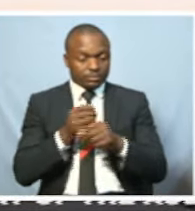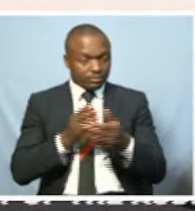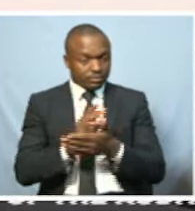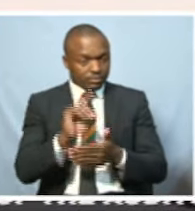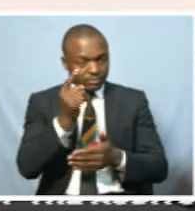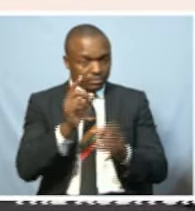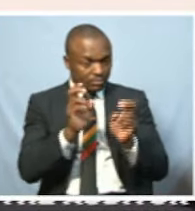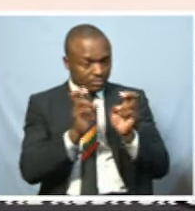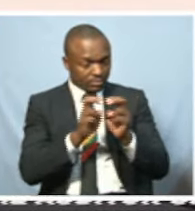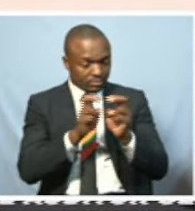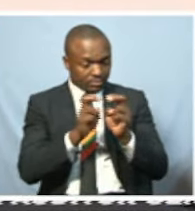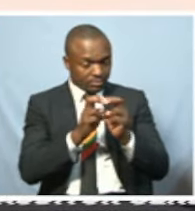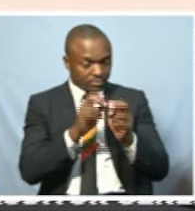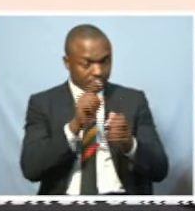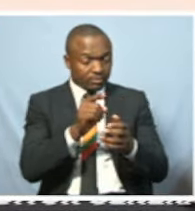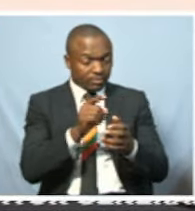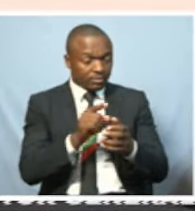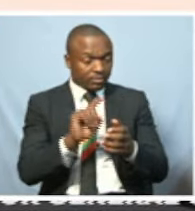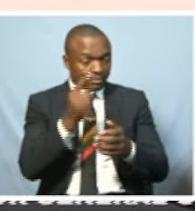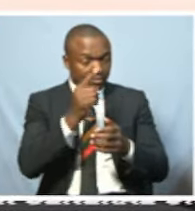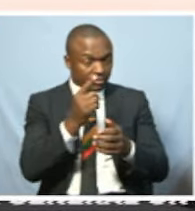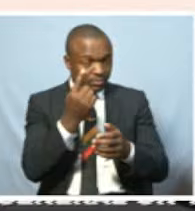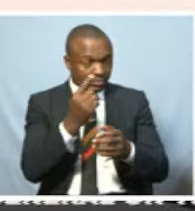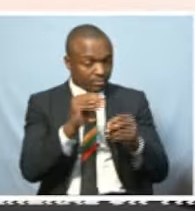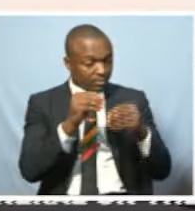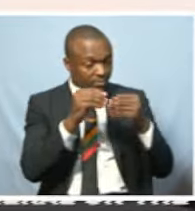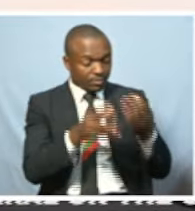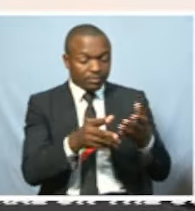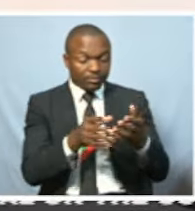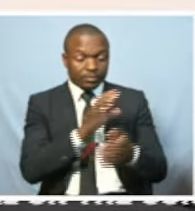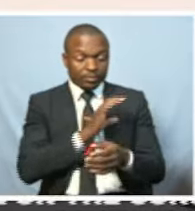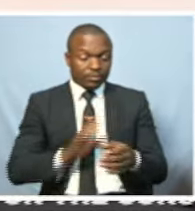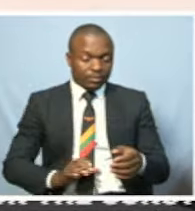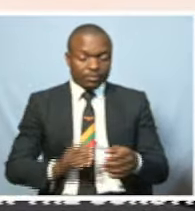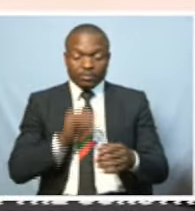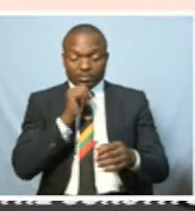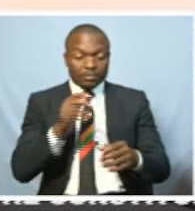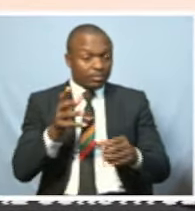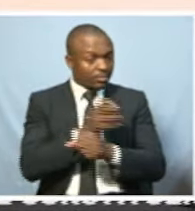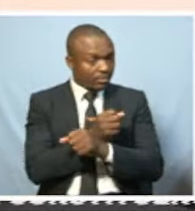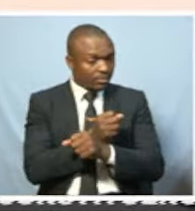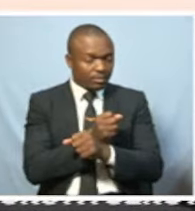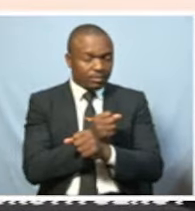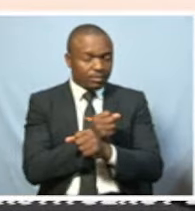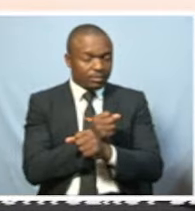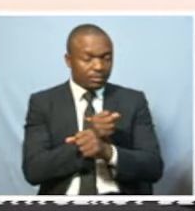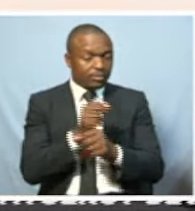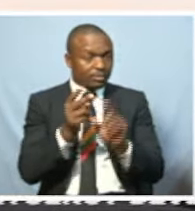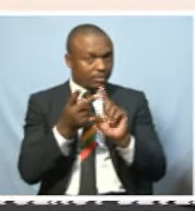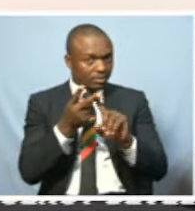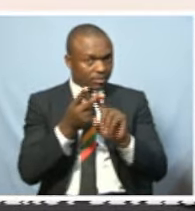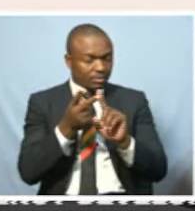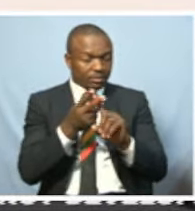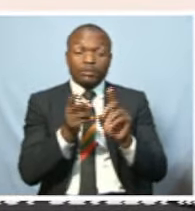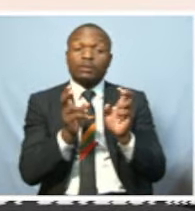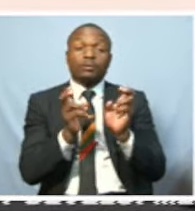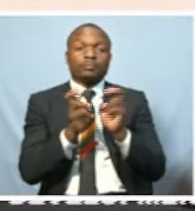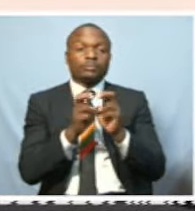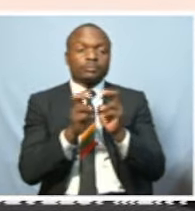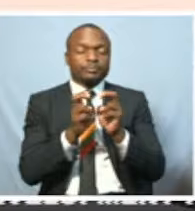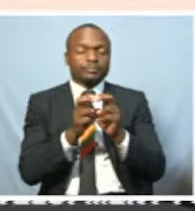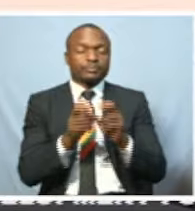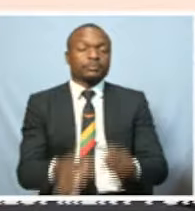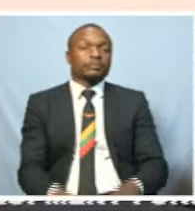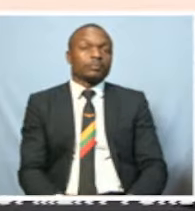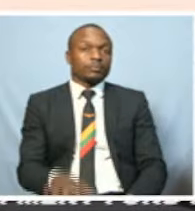contract I read was the first one we had awarded to the contractor who did not take up the offer. So the second contract, Chair, was